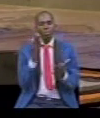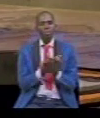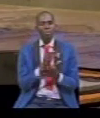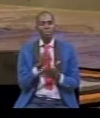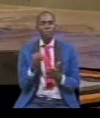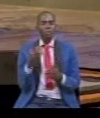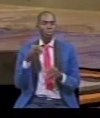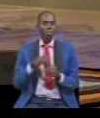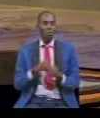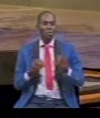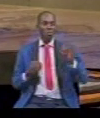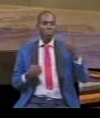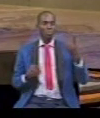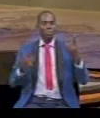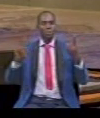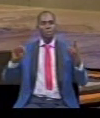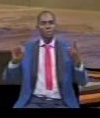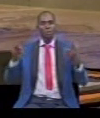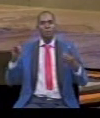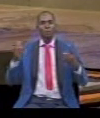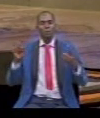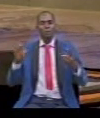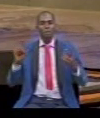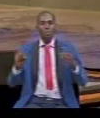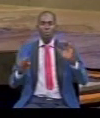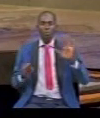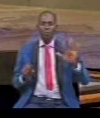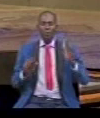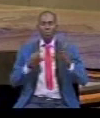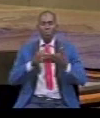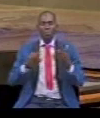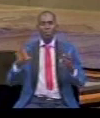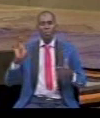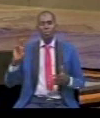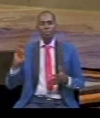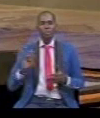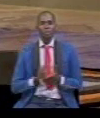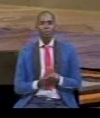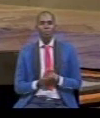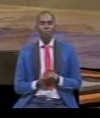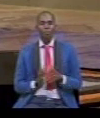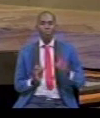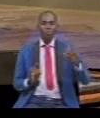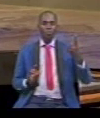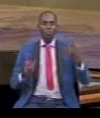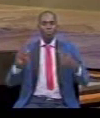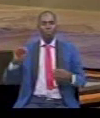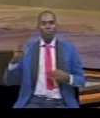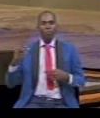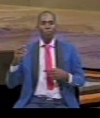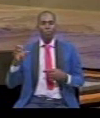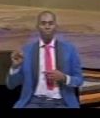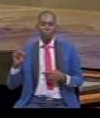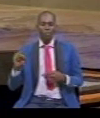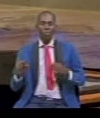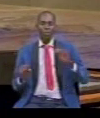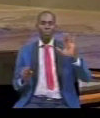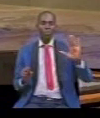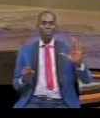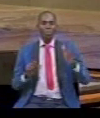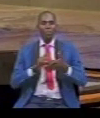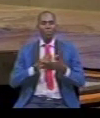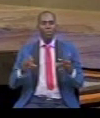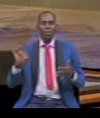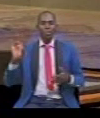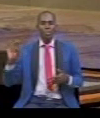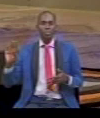1 Thessalonians chapter 5, verse 17. 1 Thessalonians chapter 5,